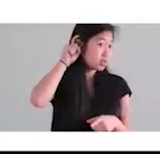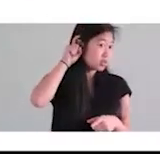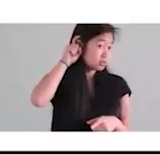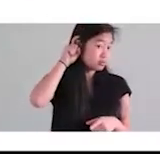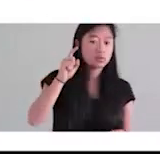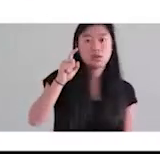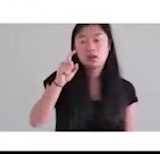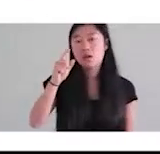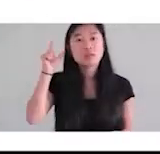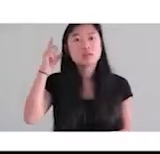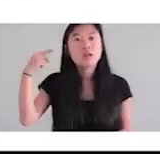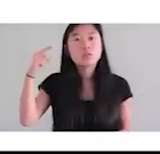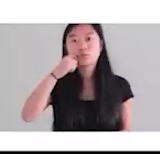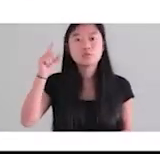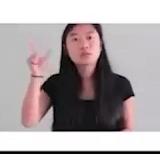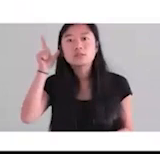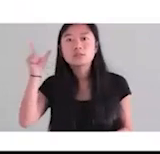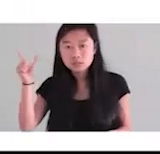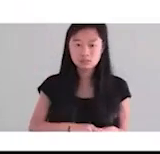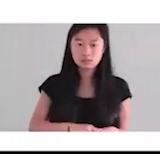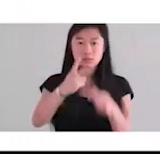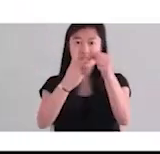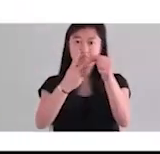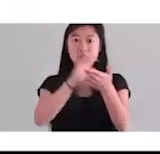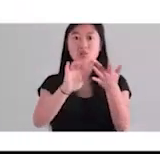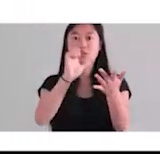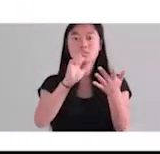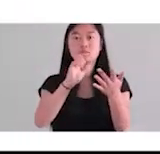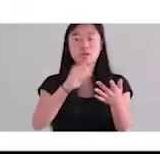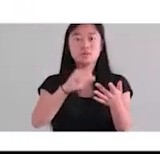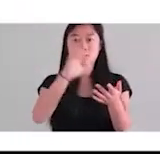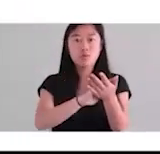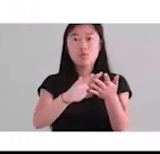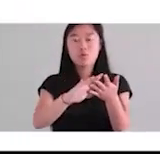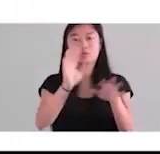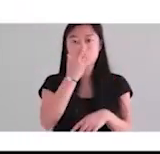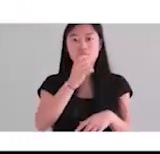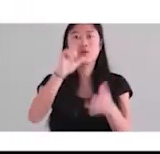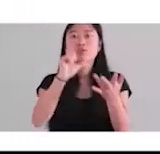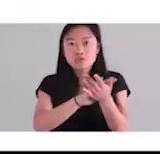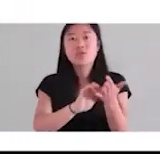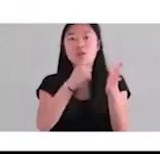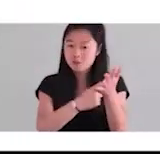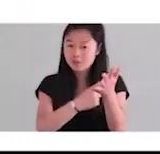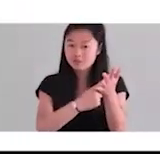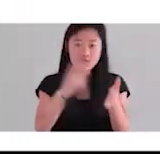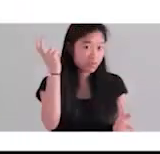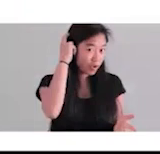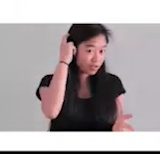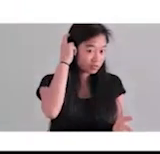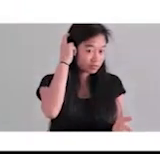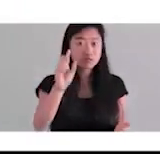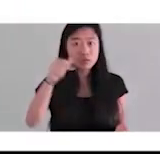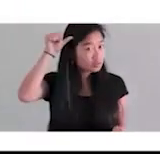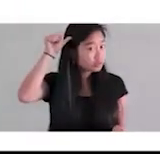This is a cochlear implant. After a special operation, this is placed outside of your ear and can help make you